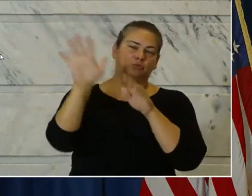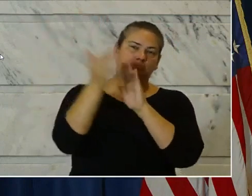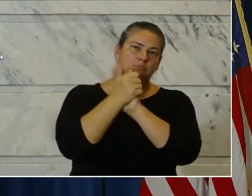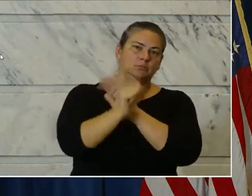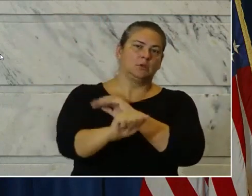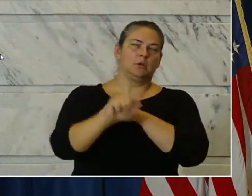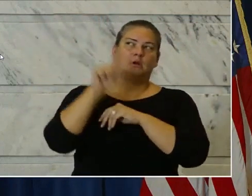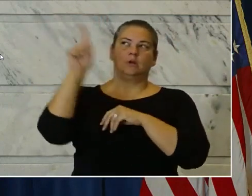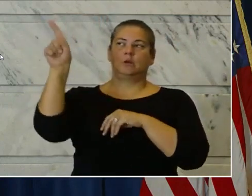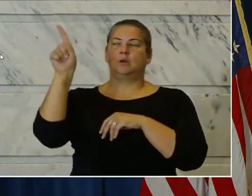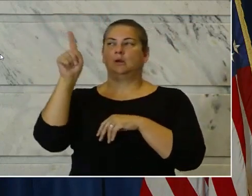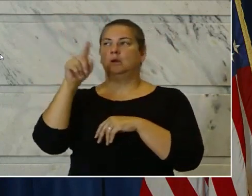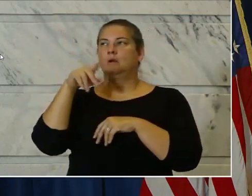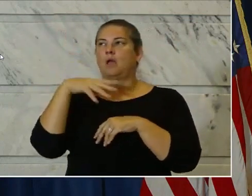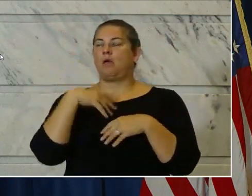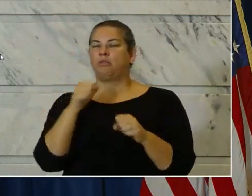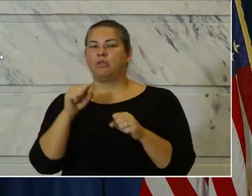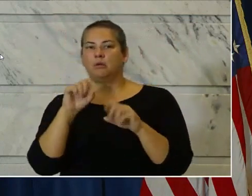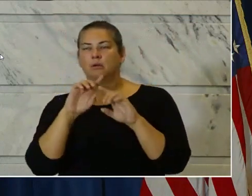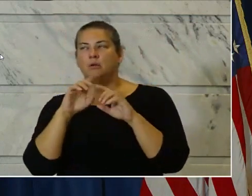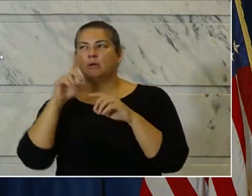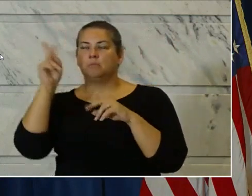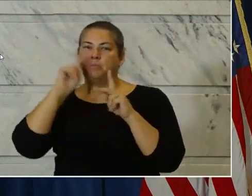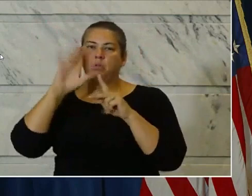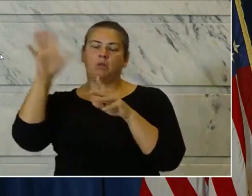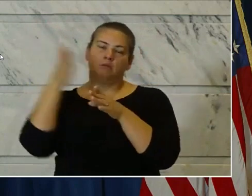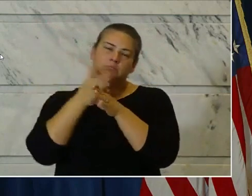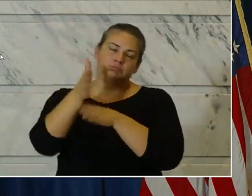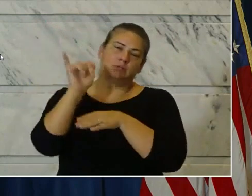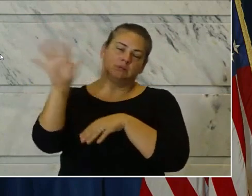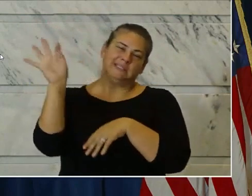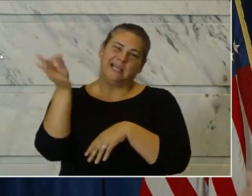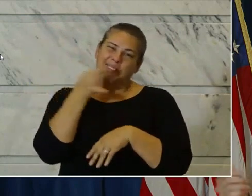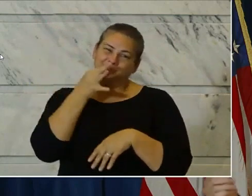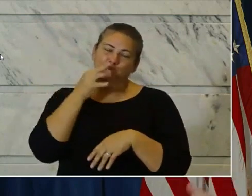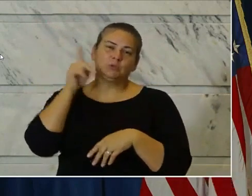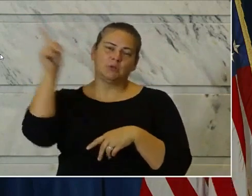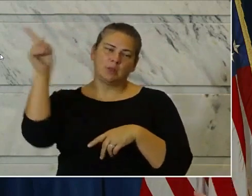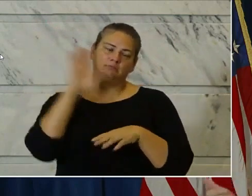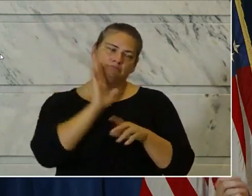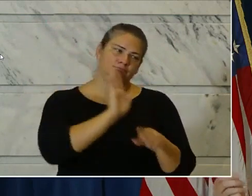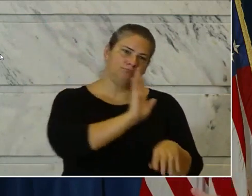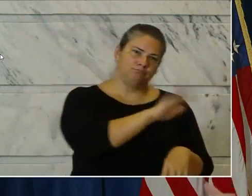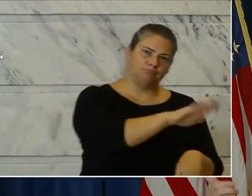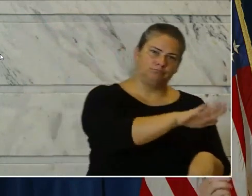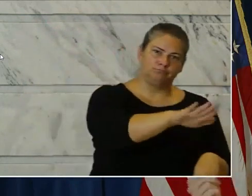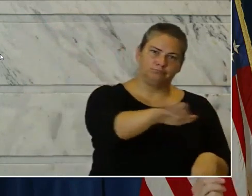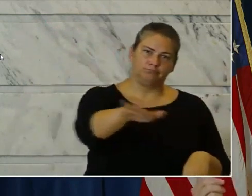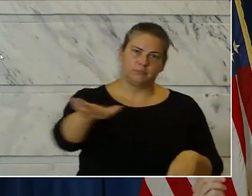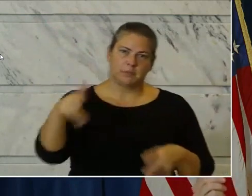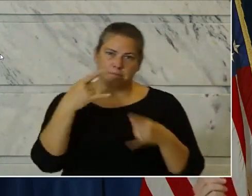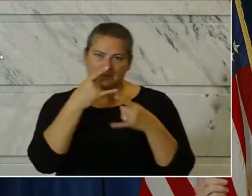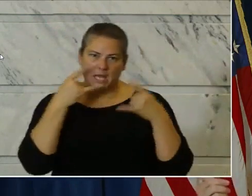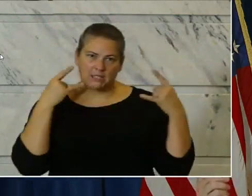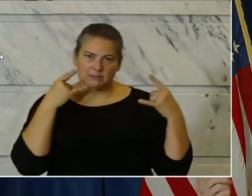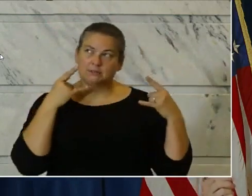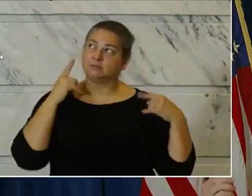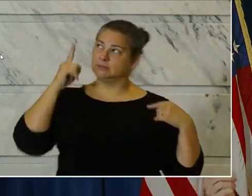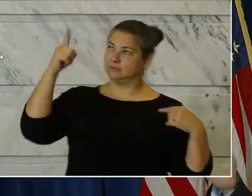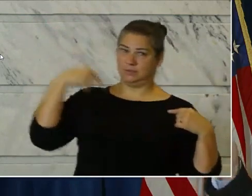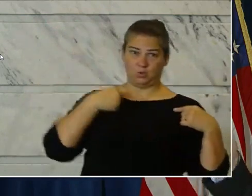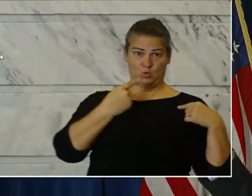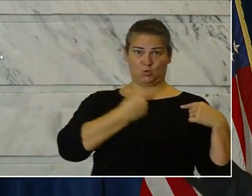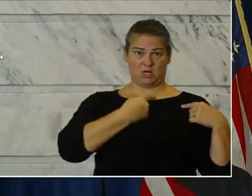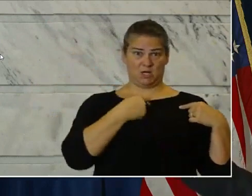highly effective, in preventing you from getting the virus and from getting you to spread the virus. We have seen when there is urgency.